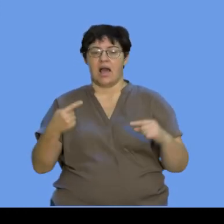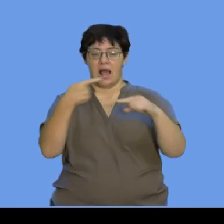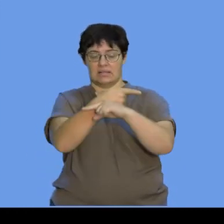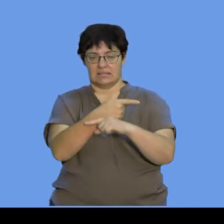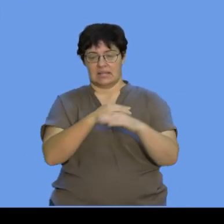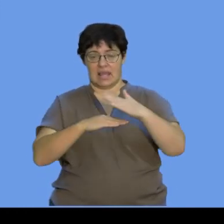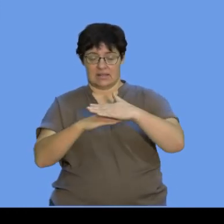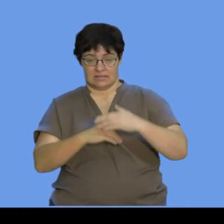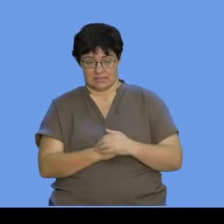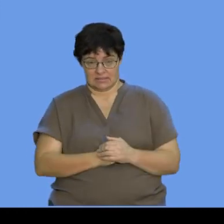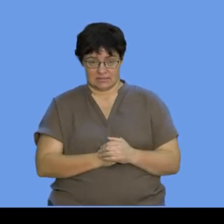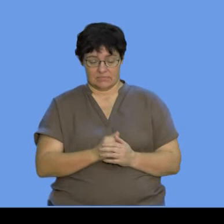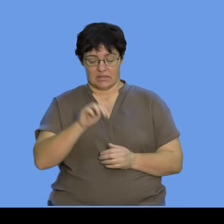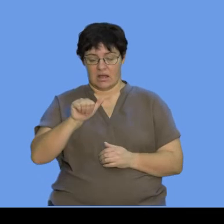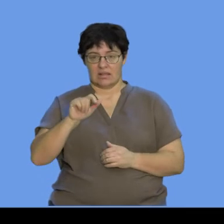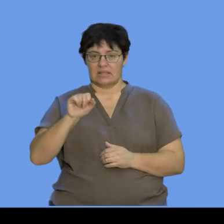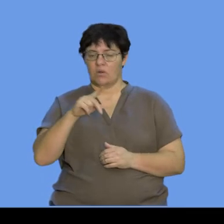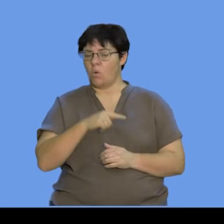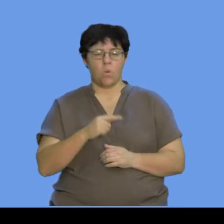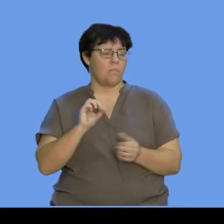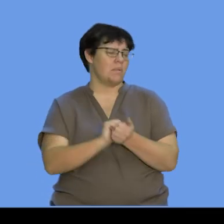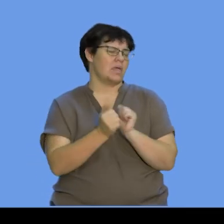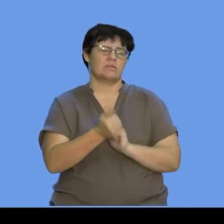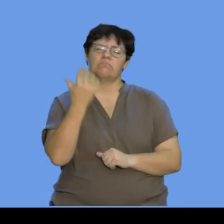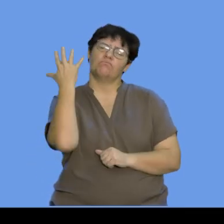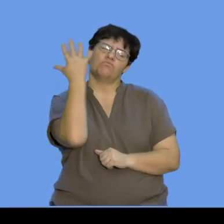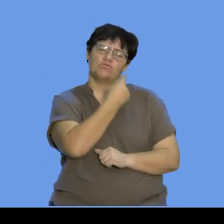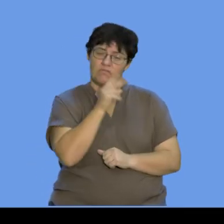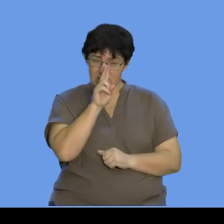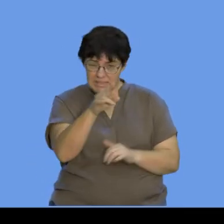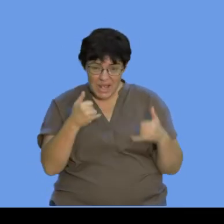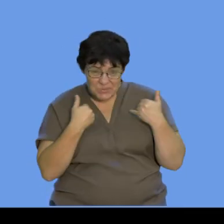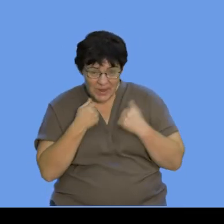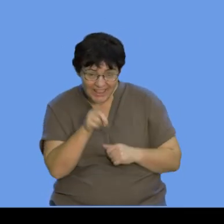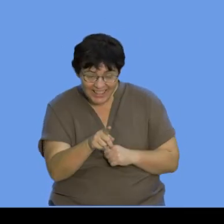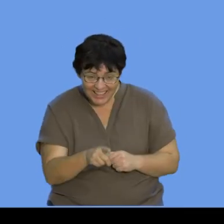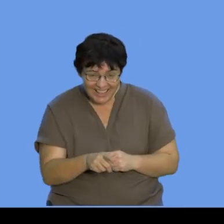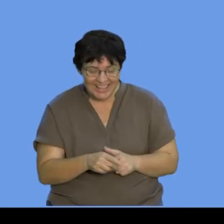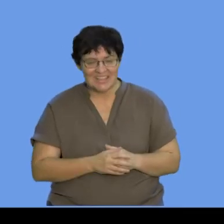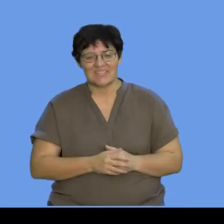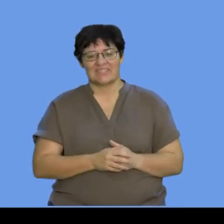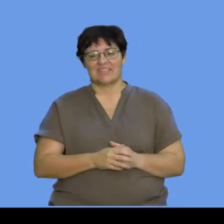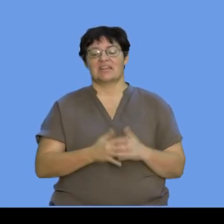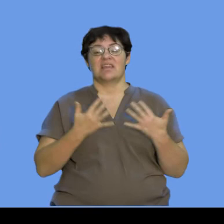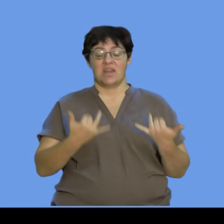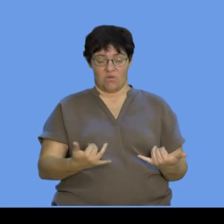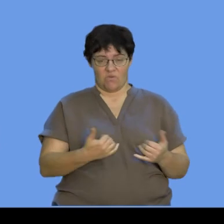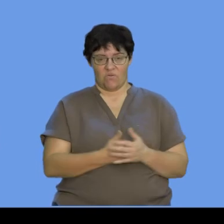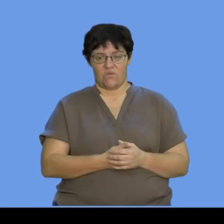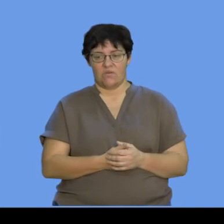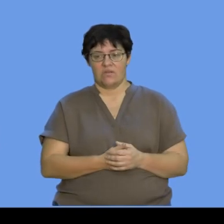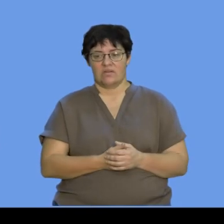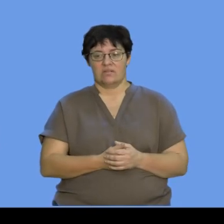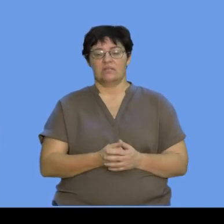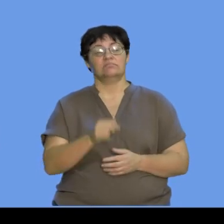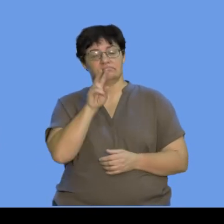angles. Guys, maths is very beautiful. I hope you are enjoying as much as I am. And then because of